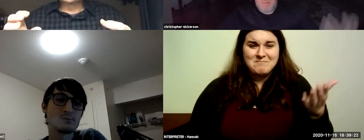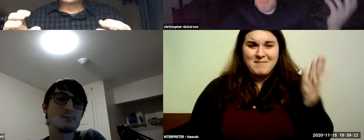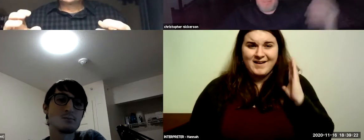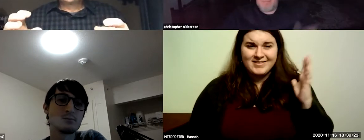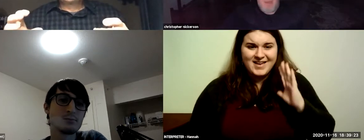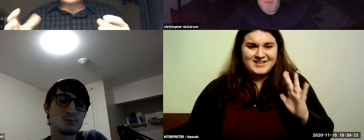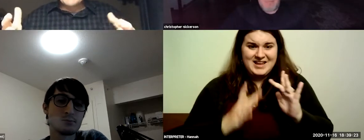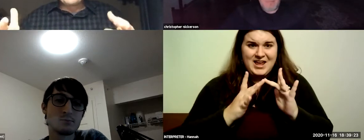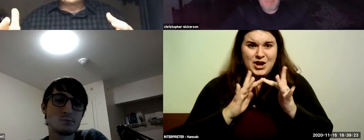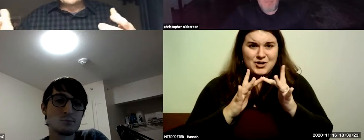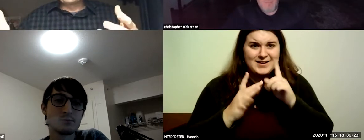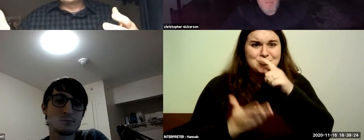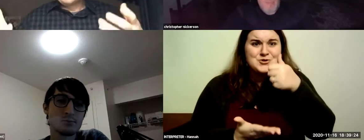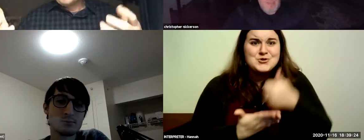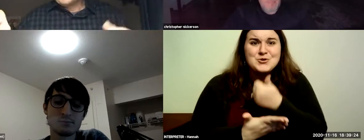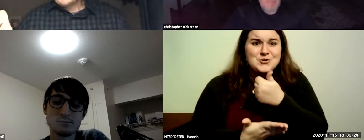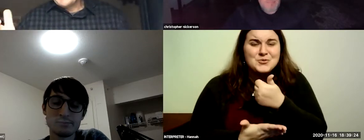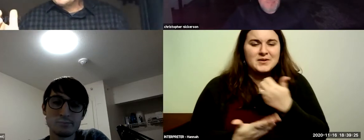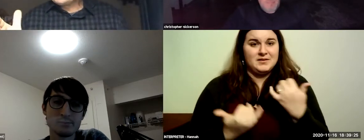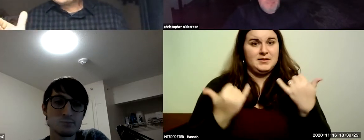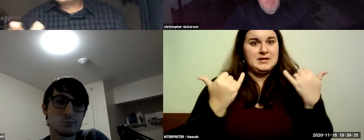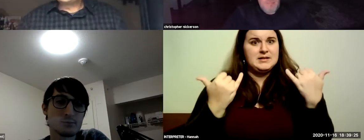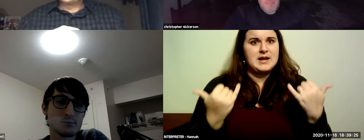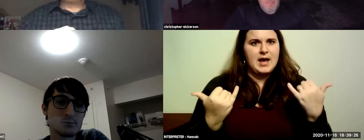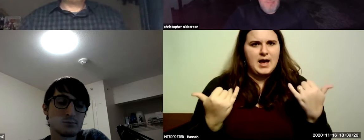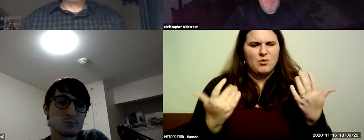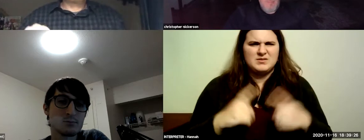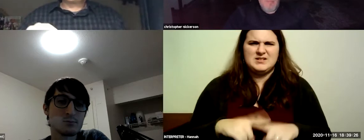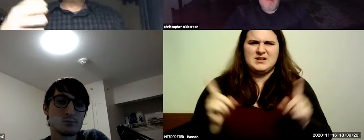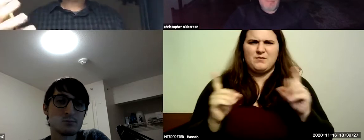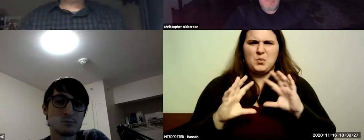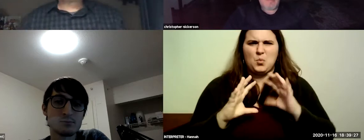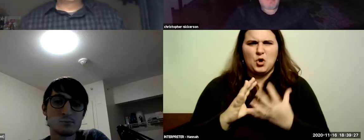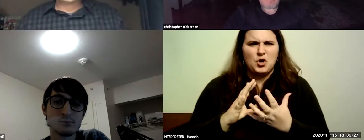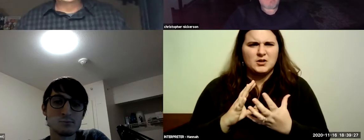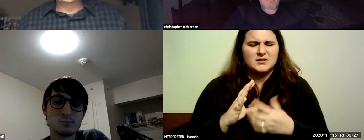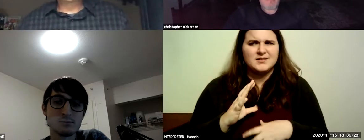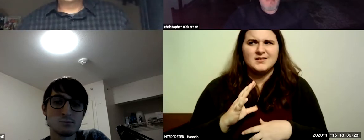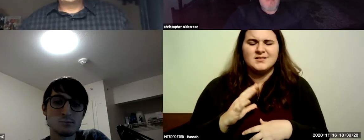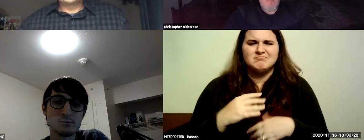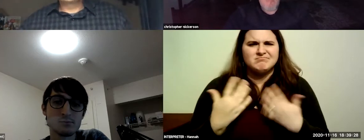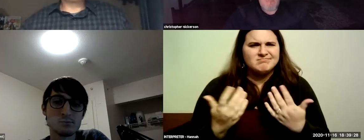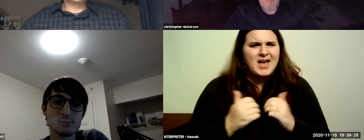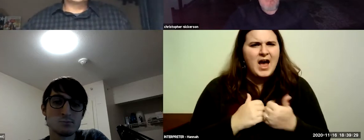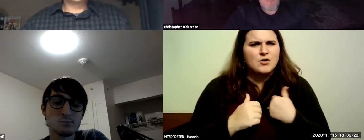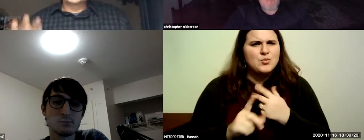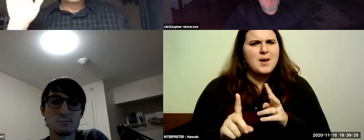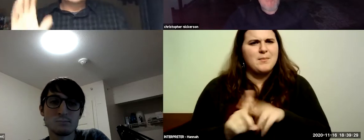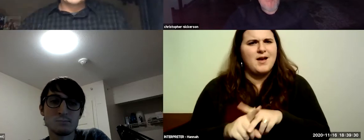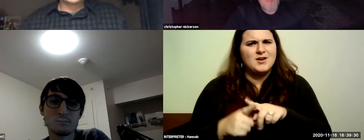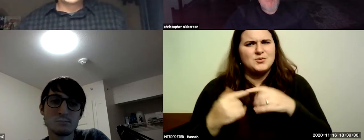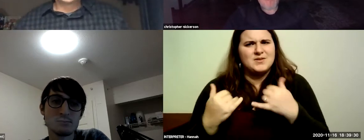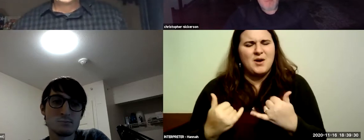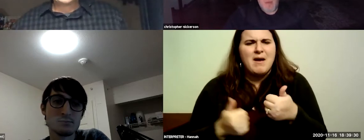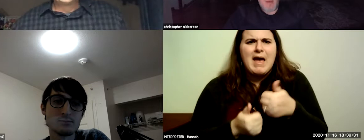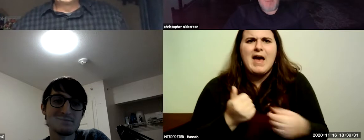So yeah. Now, you know, how do you, you know, put that in today's terms, I guess, right? And everybody's a cyber